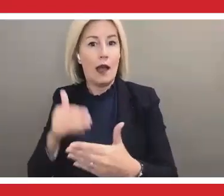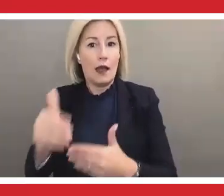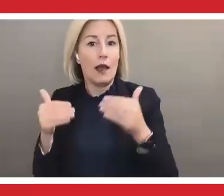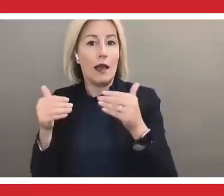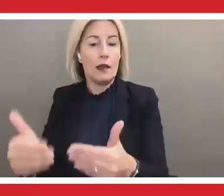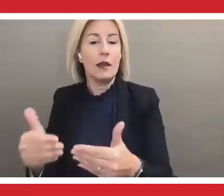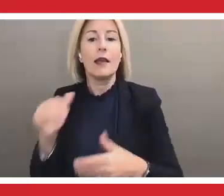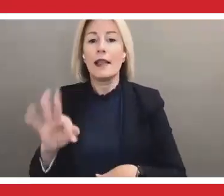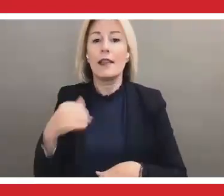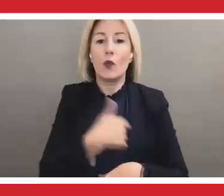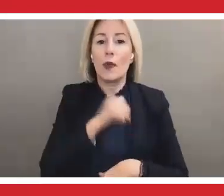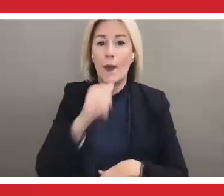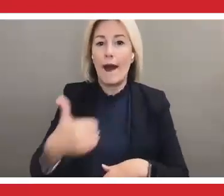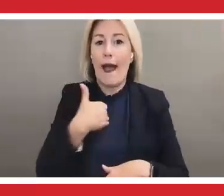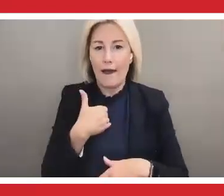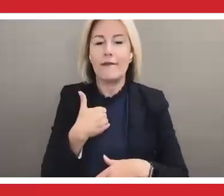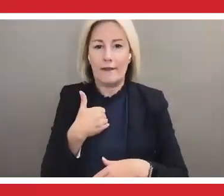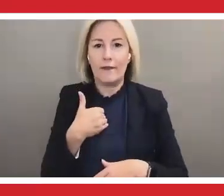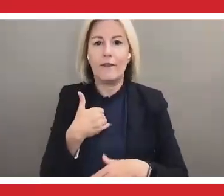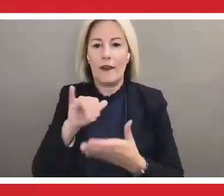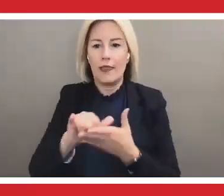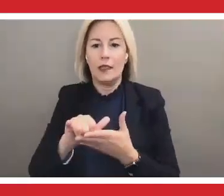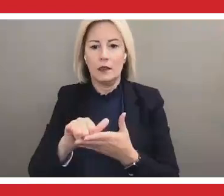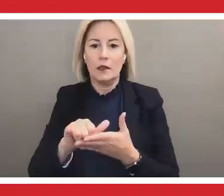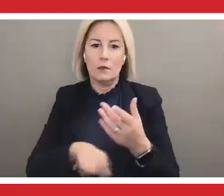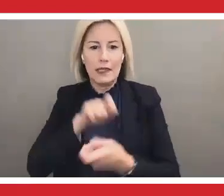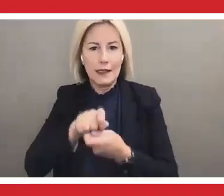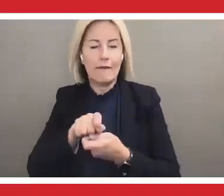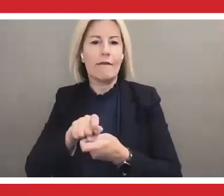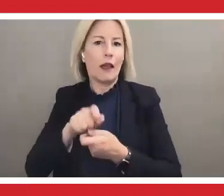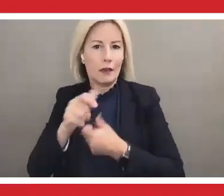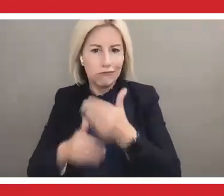don't have this articulation of all the efforts.